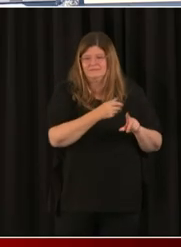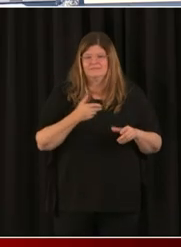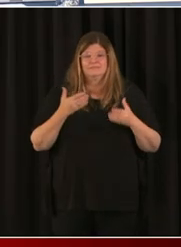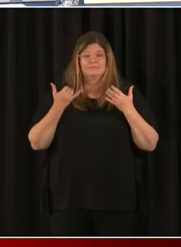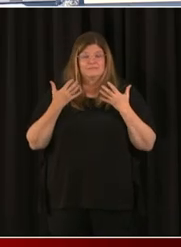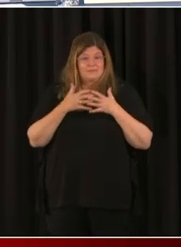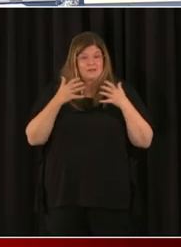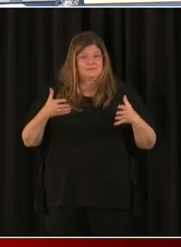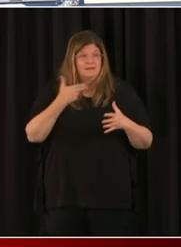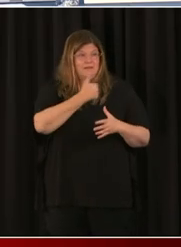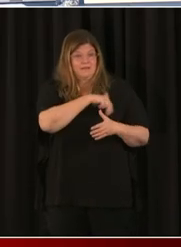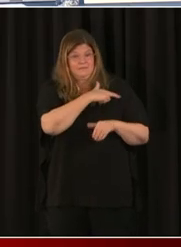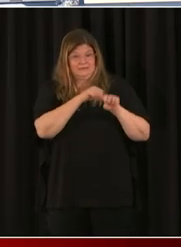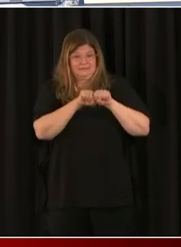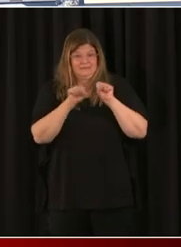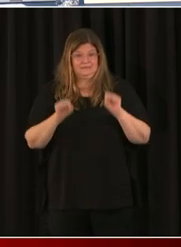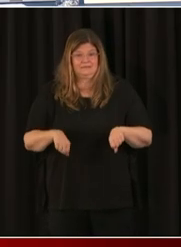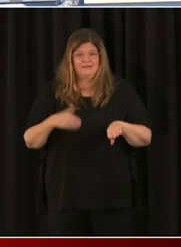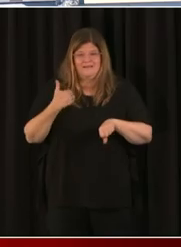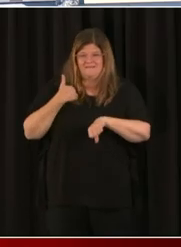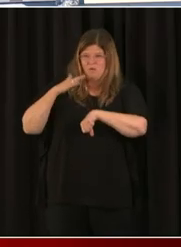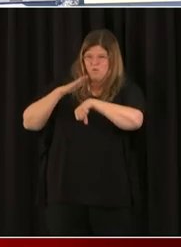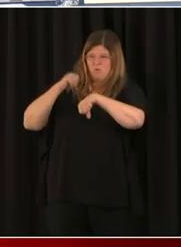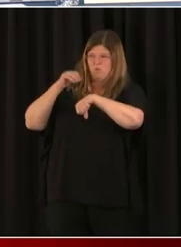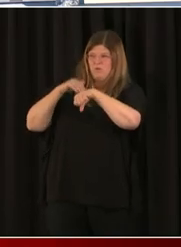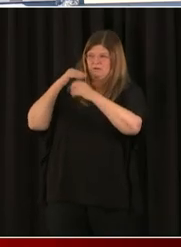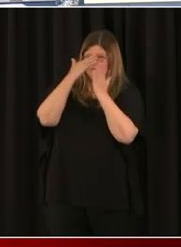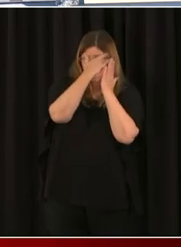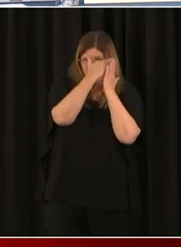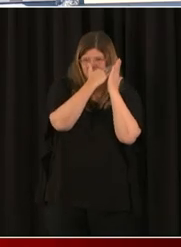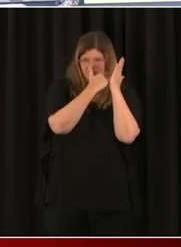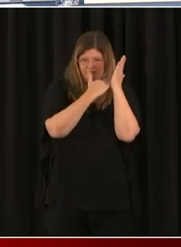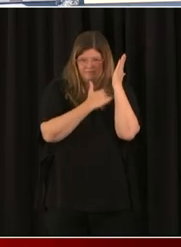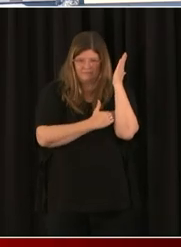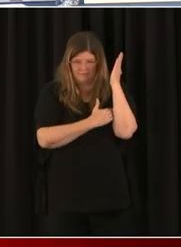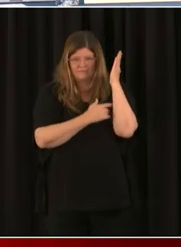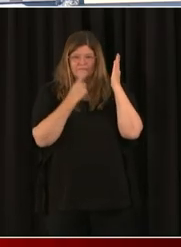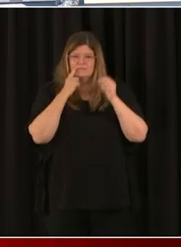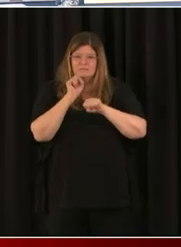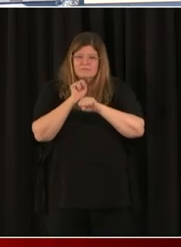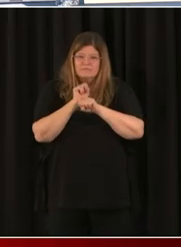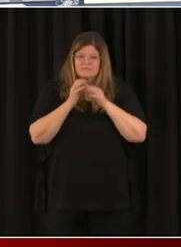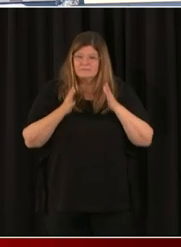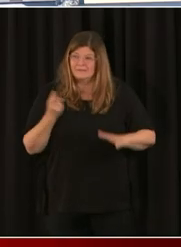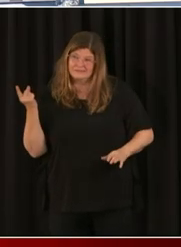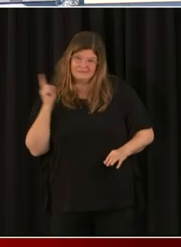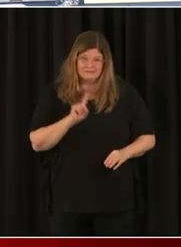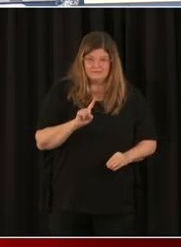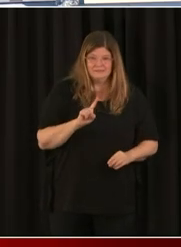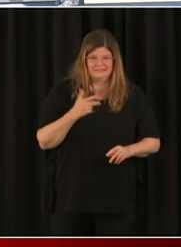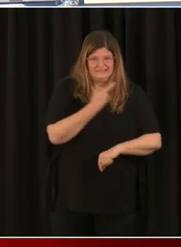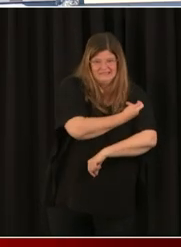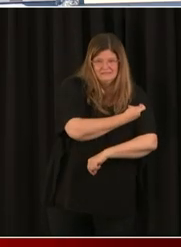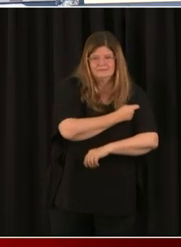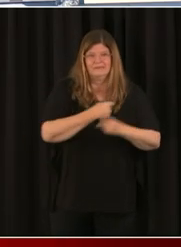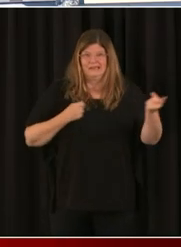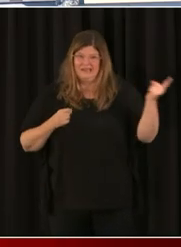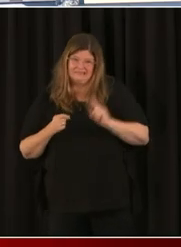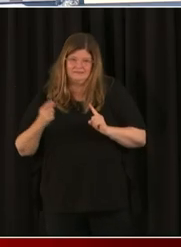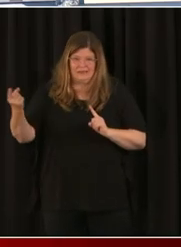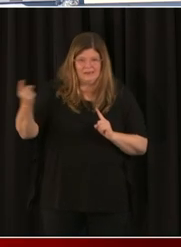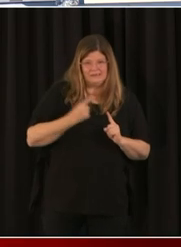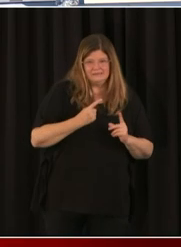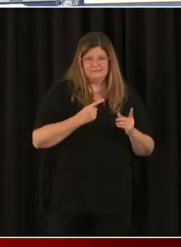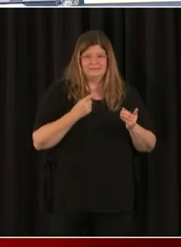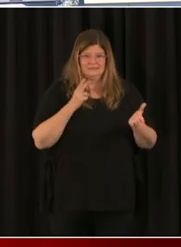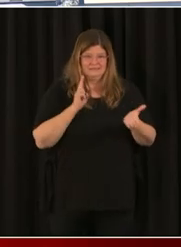hospitals and health systems have on-call list of employees who will come in to be vaccinated